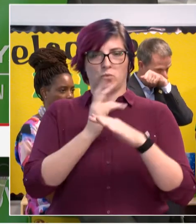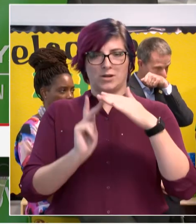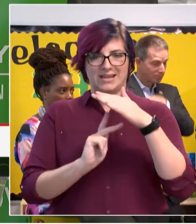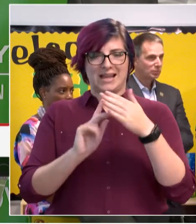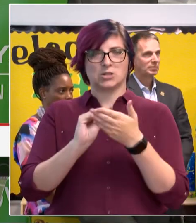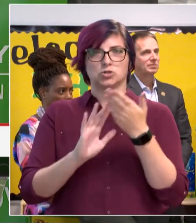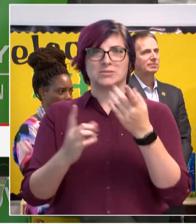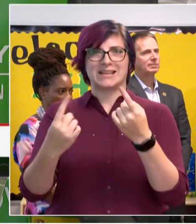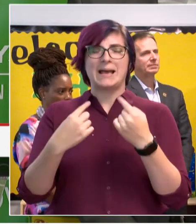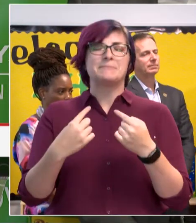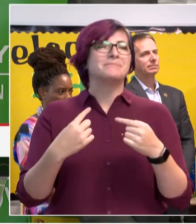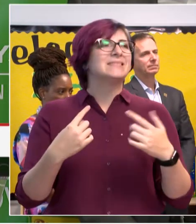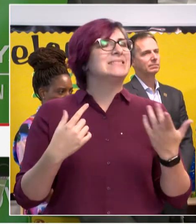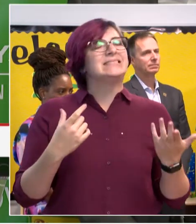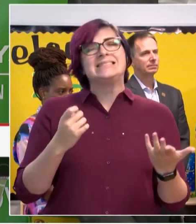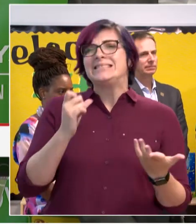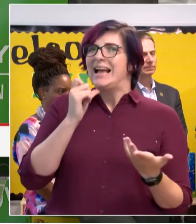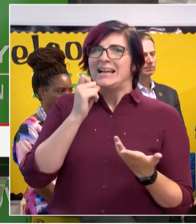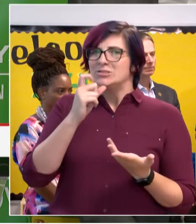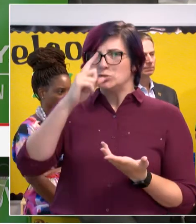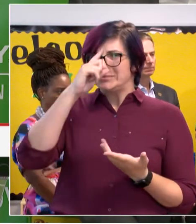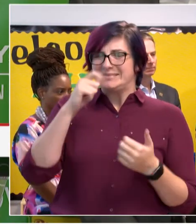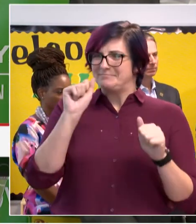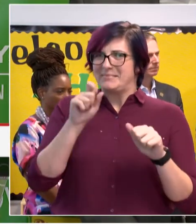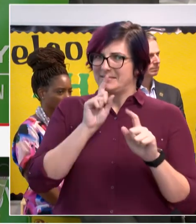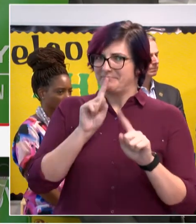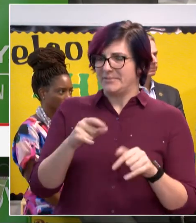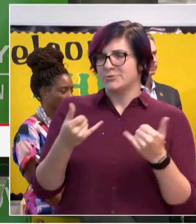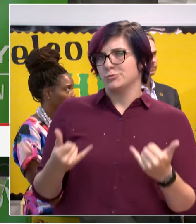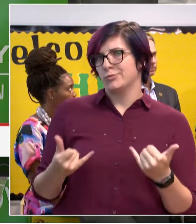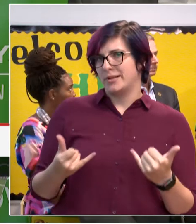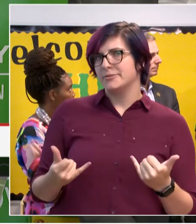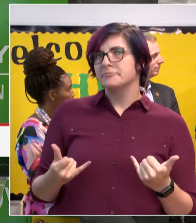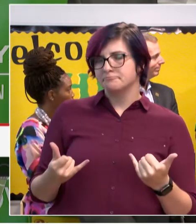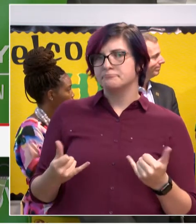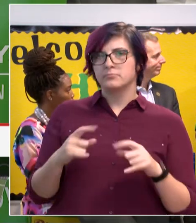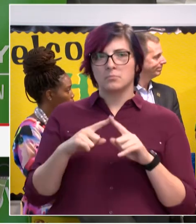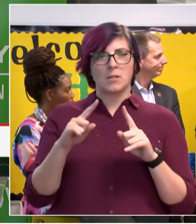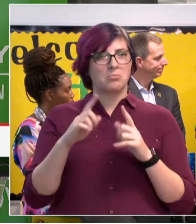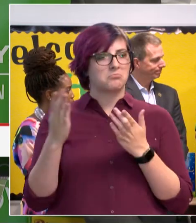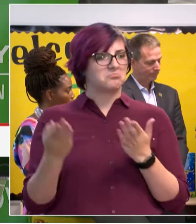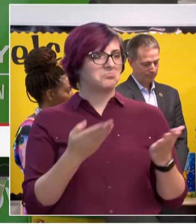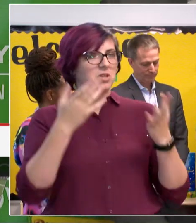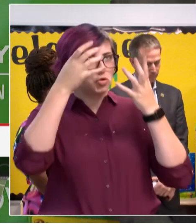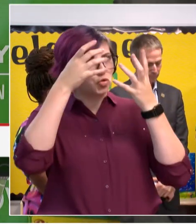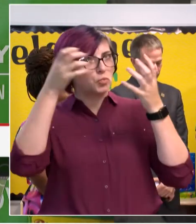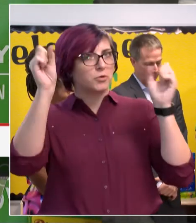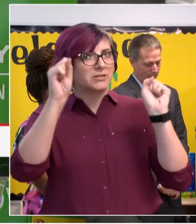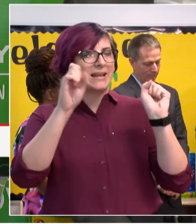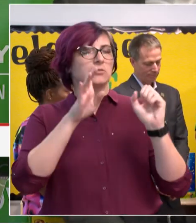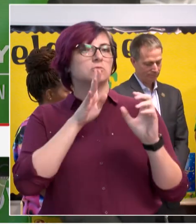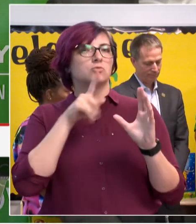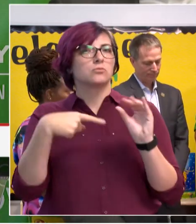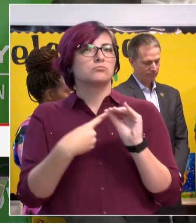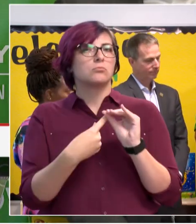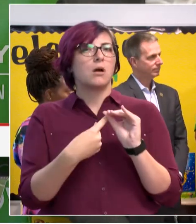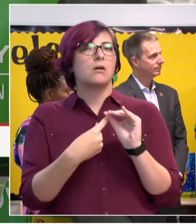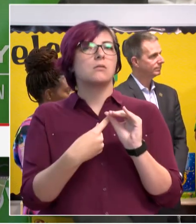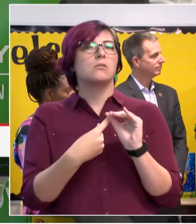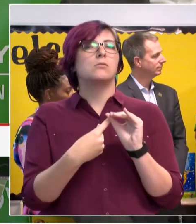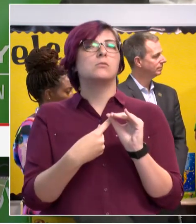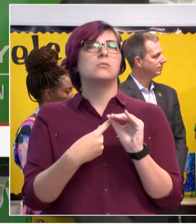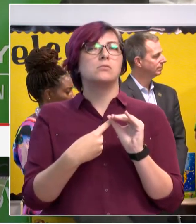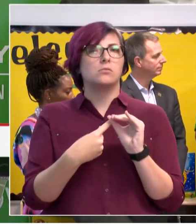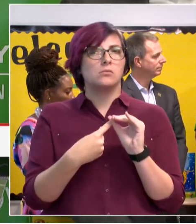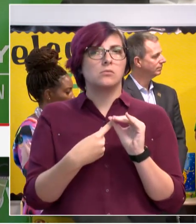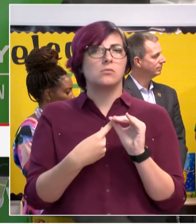in? I don't think we can say right now, but let me turn to the superintendent just to talk about how across